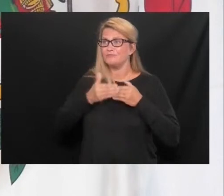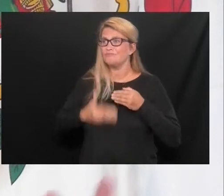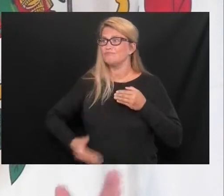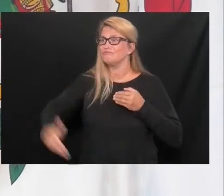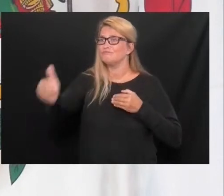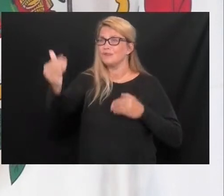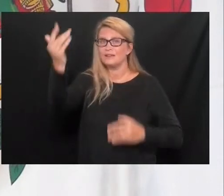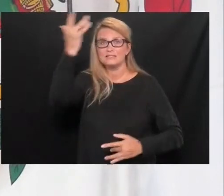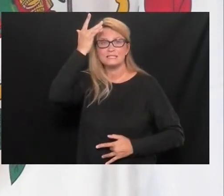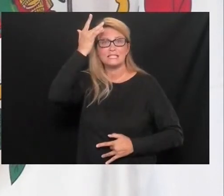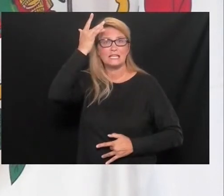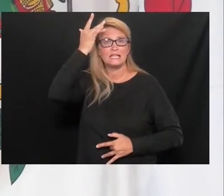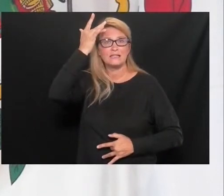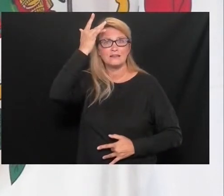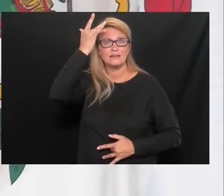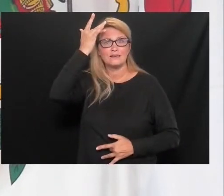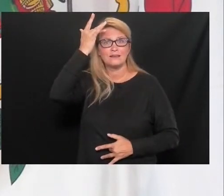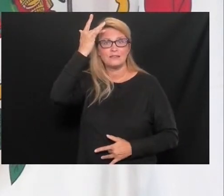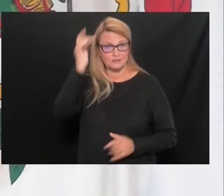for the rest of your life.